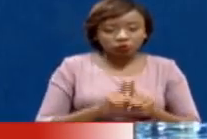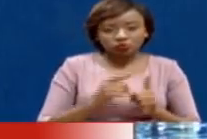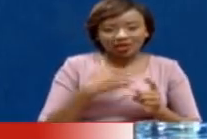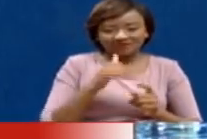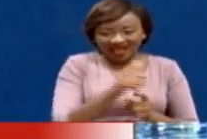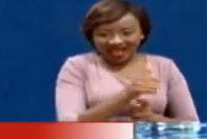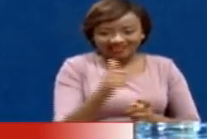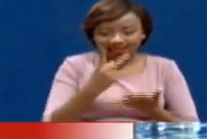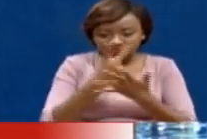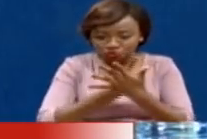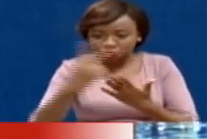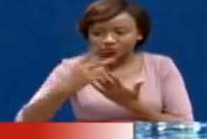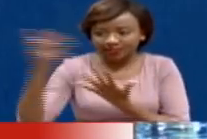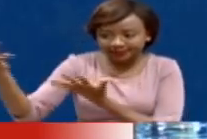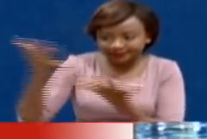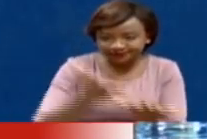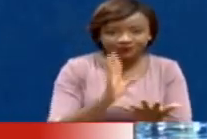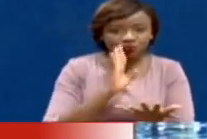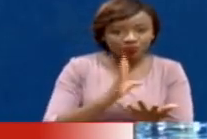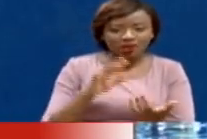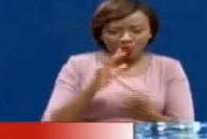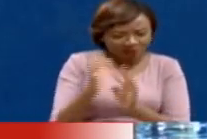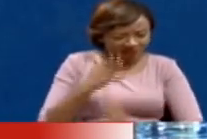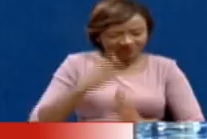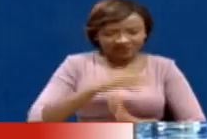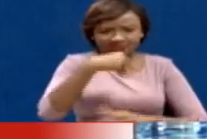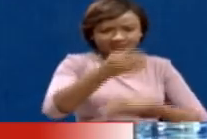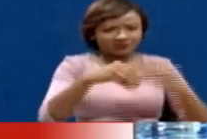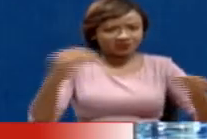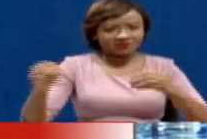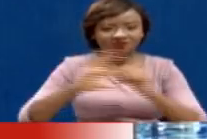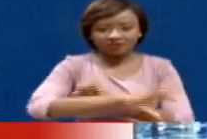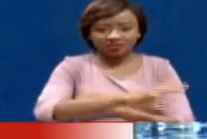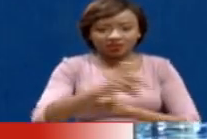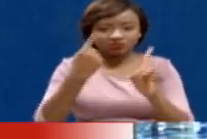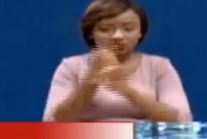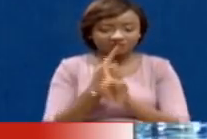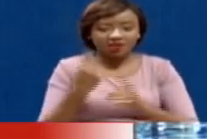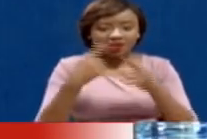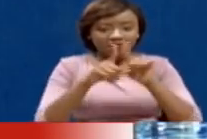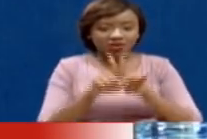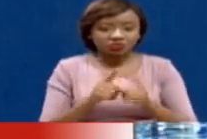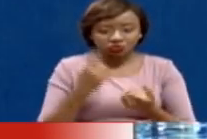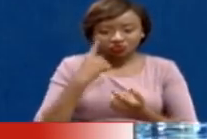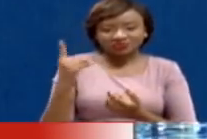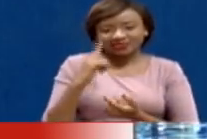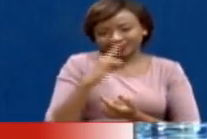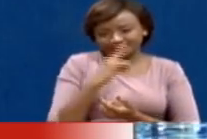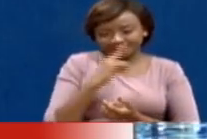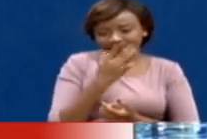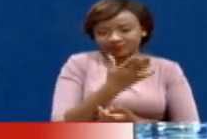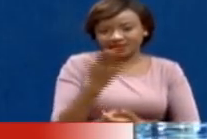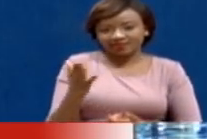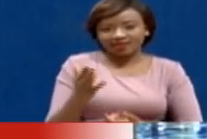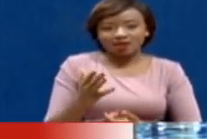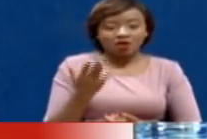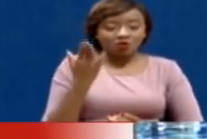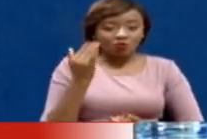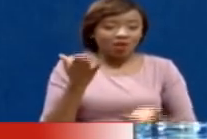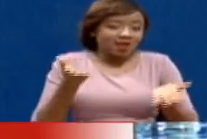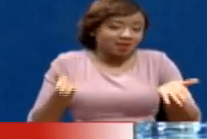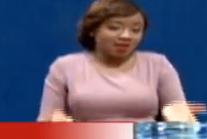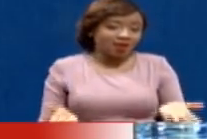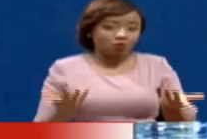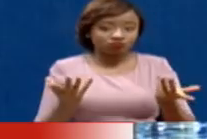2 to 3 weeks, which we are quickly going to distribute to the counties, but of course also based on a risk profile. Because as at